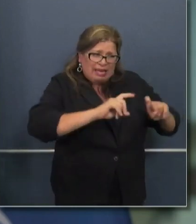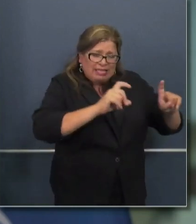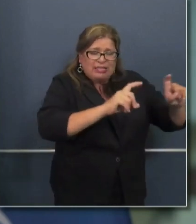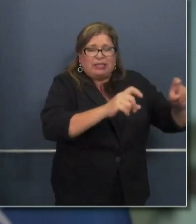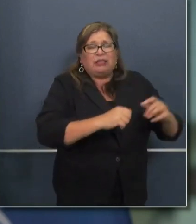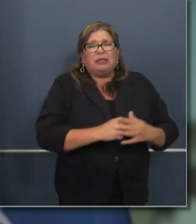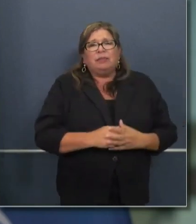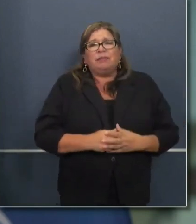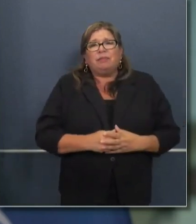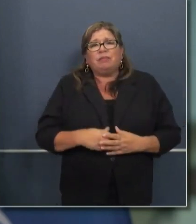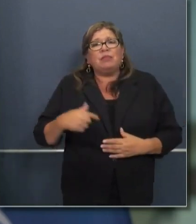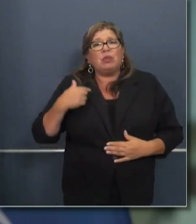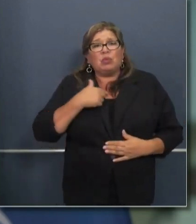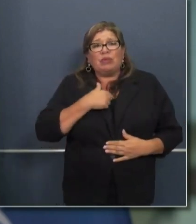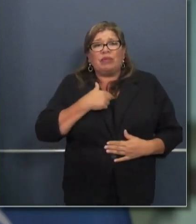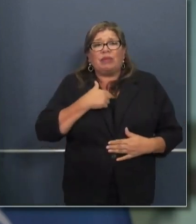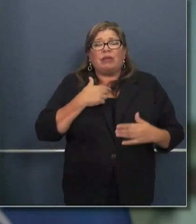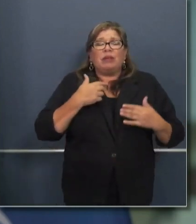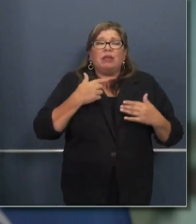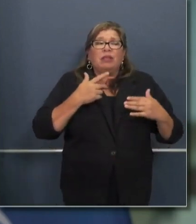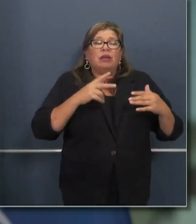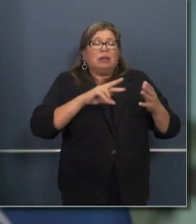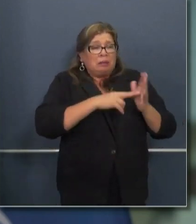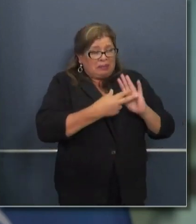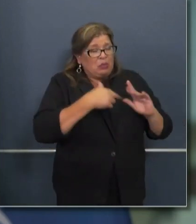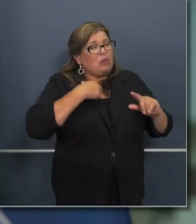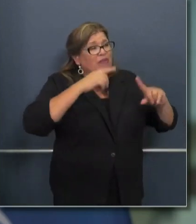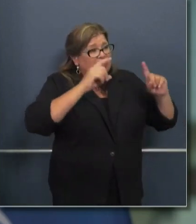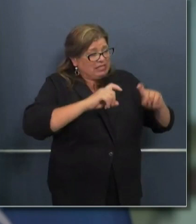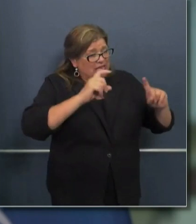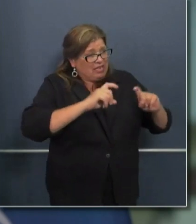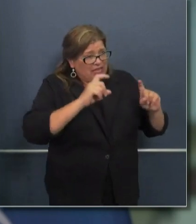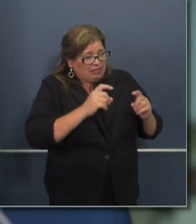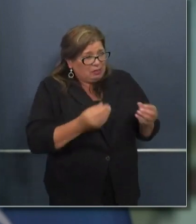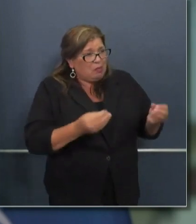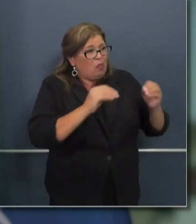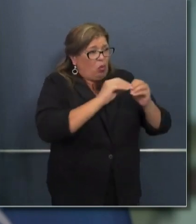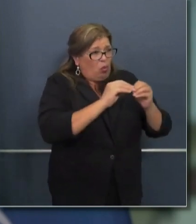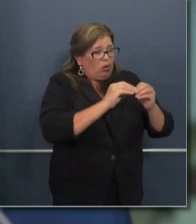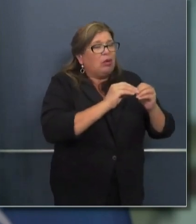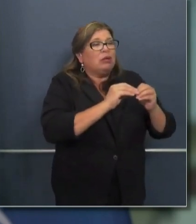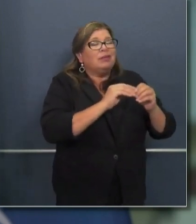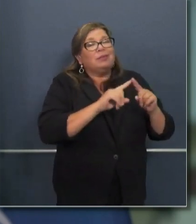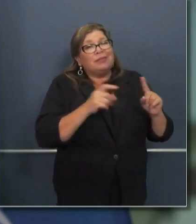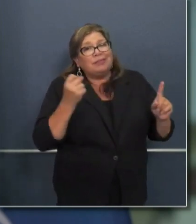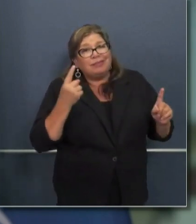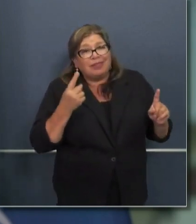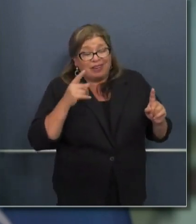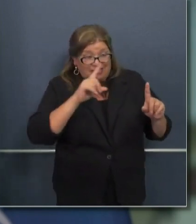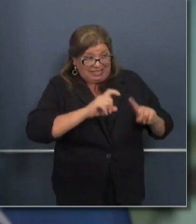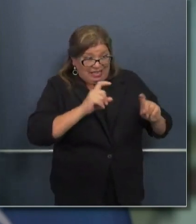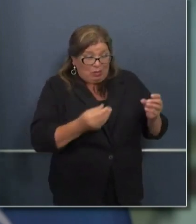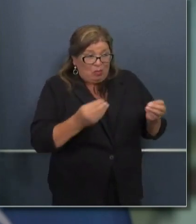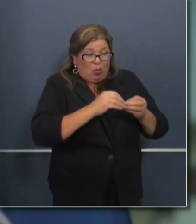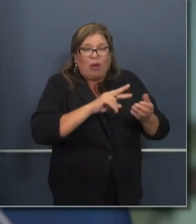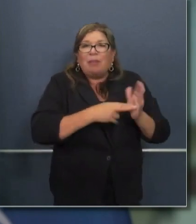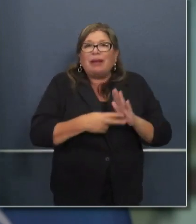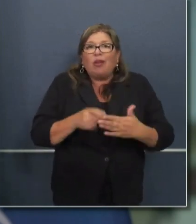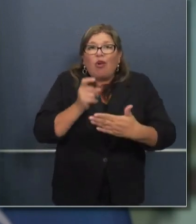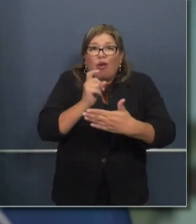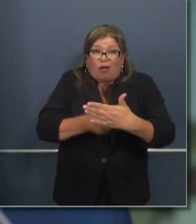close to capacity in other respects, and that is there is a big cost associated with testing, and